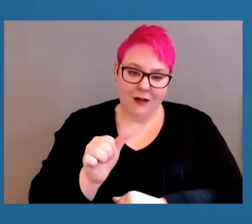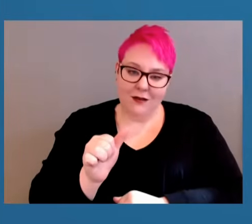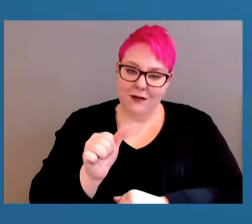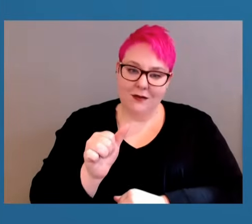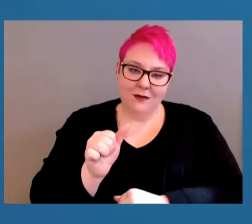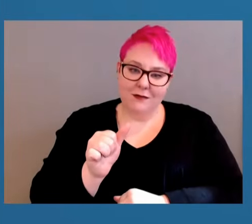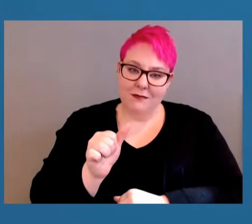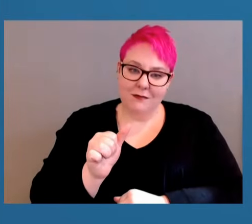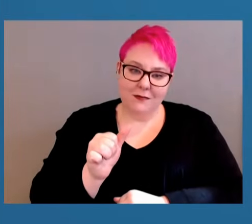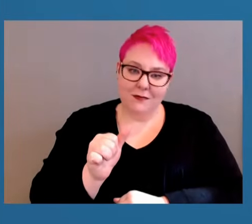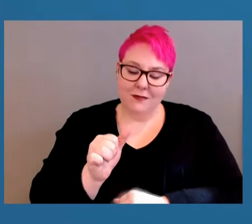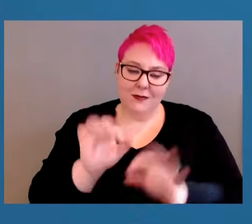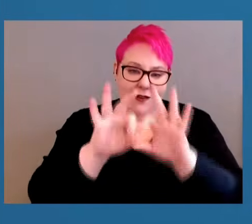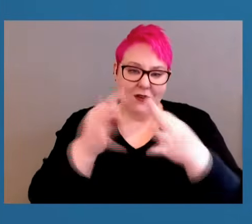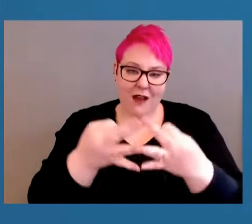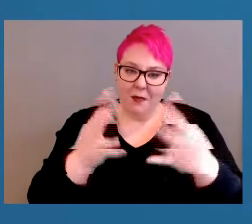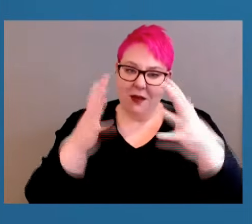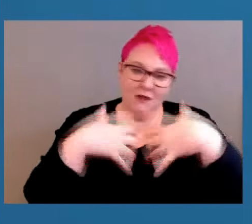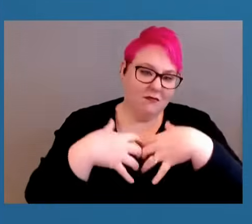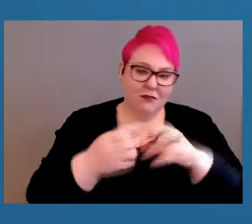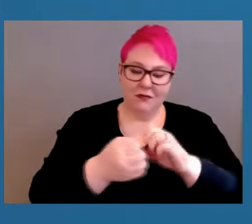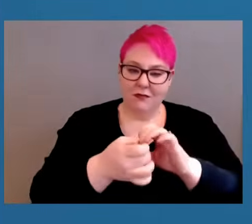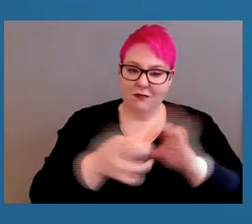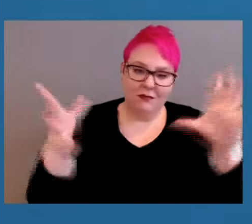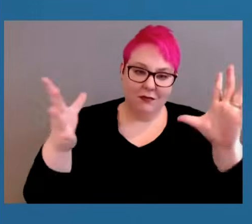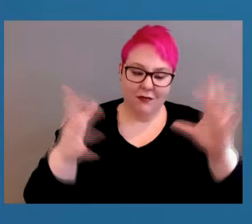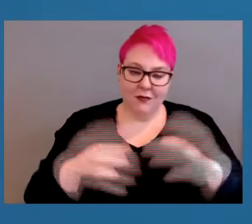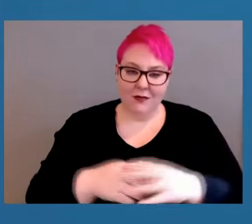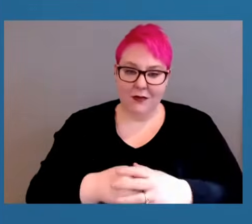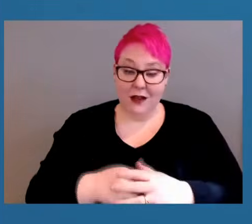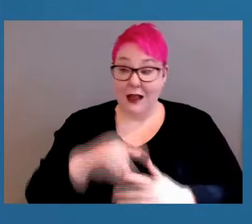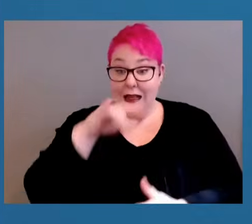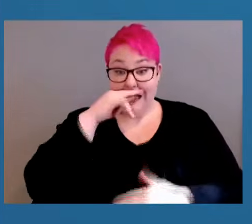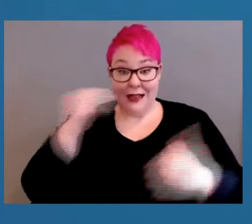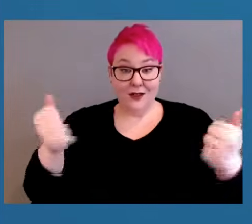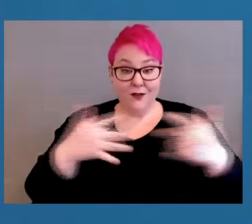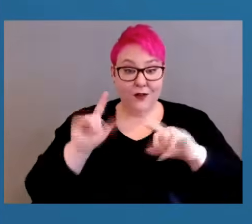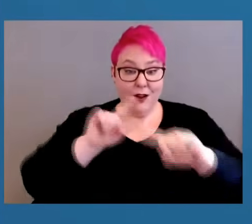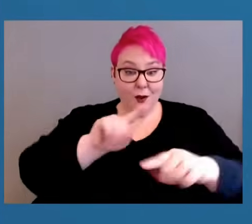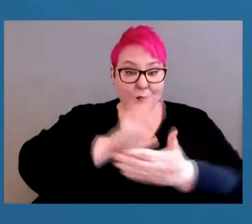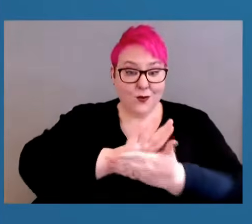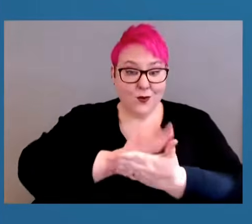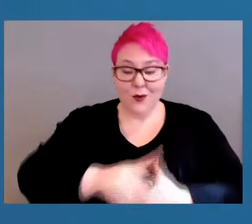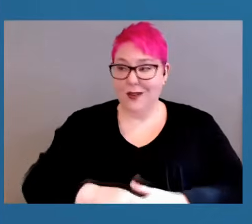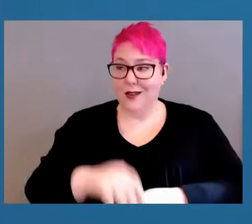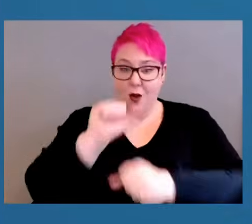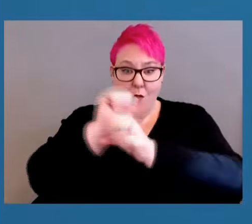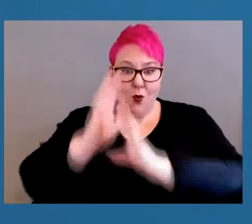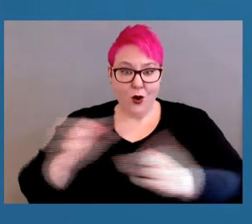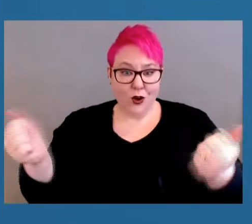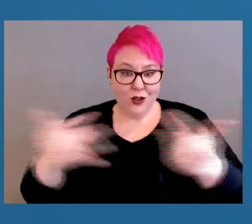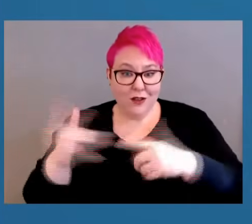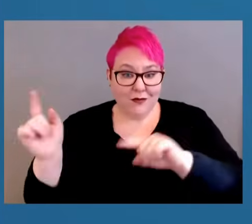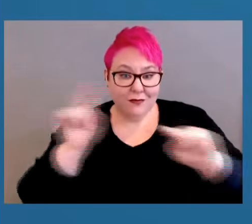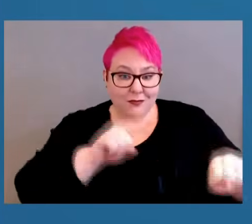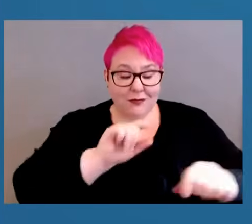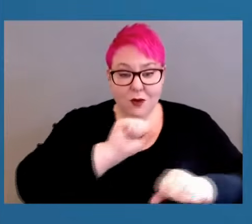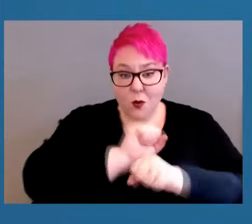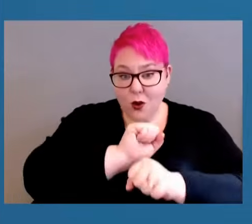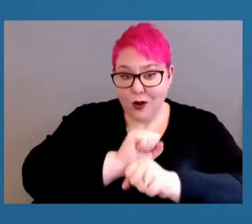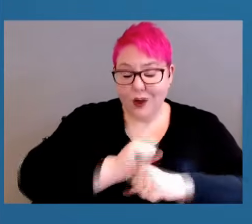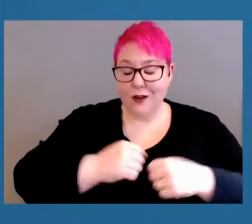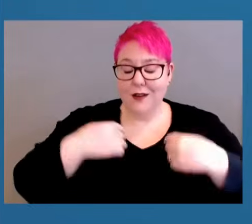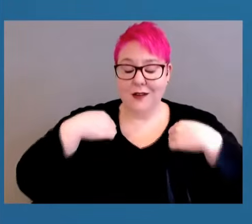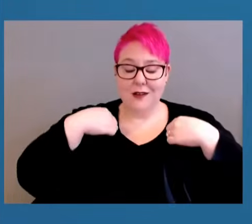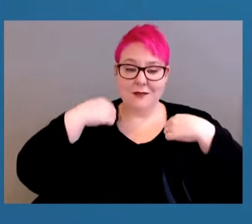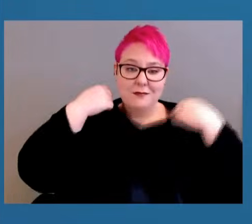shattering a family. Kids are afraid to go to schools now. As I've said, workers are afraid to come up back to work, even those who remained.